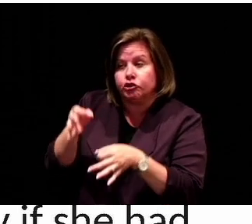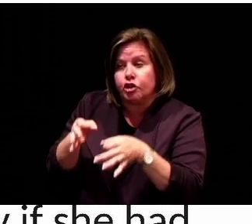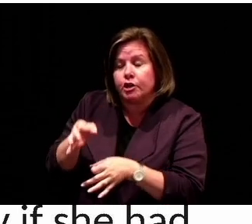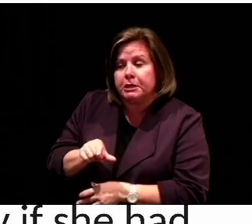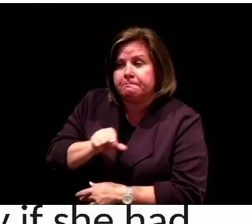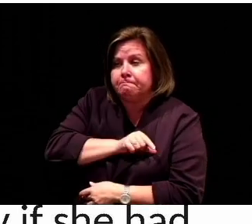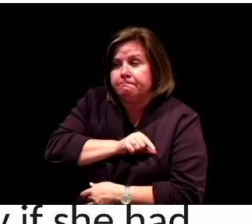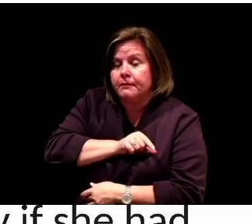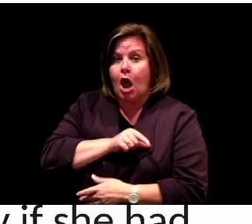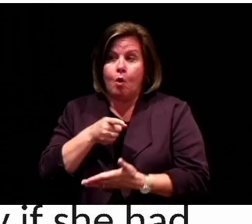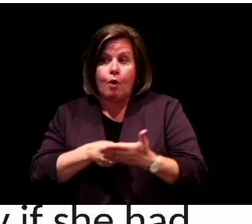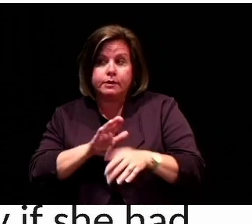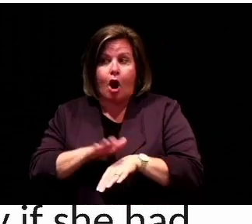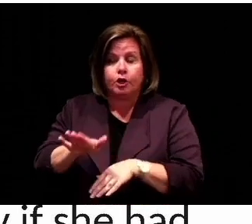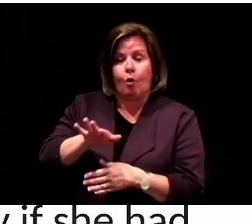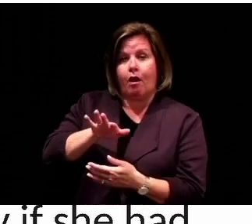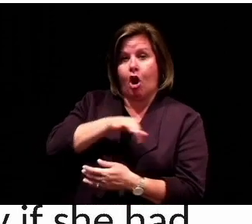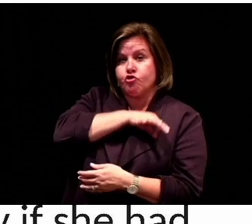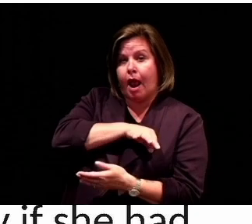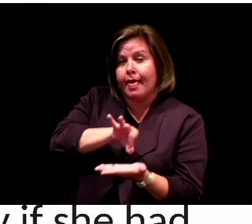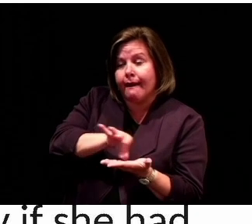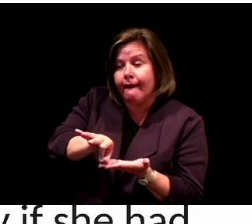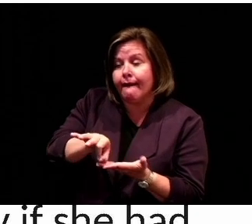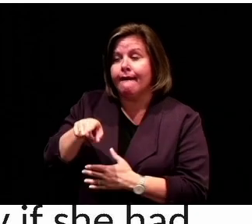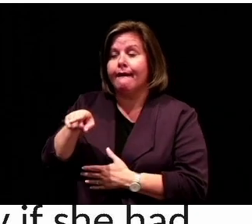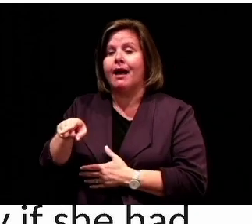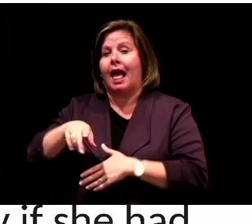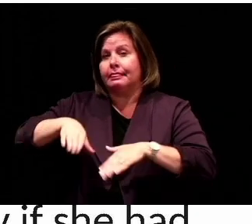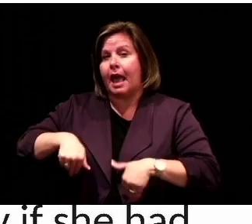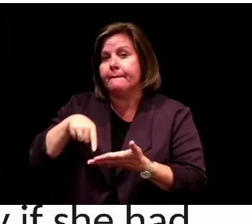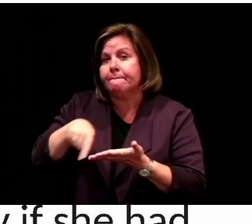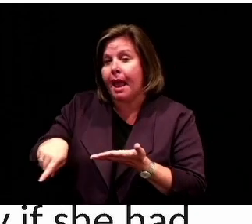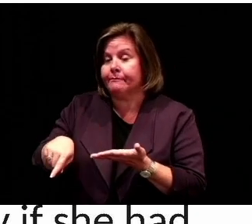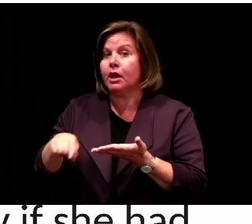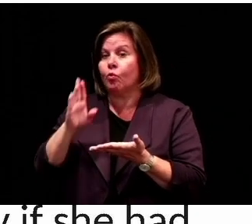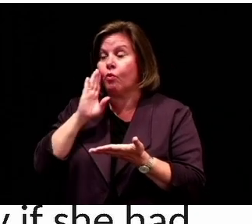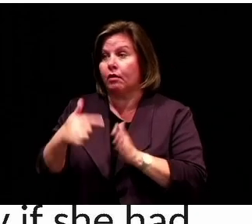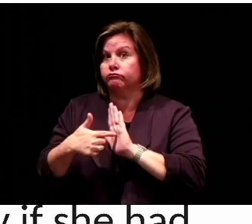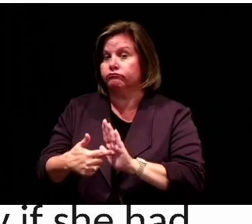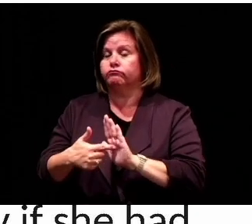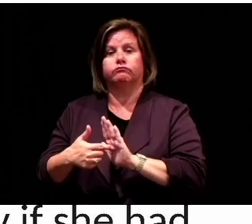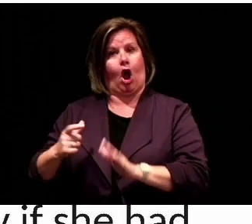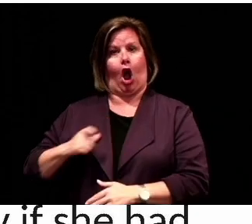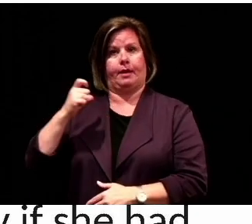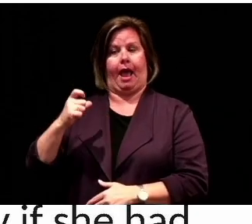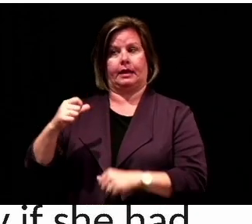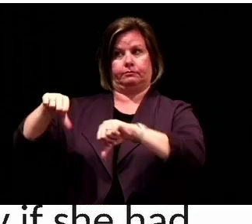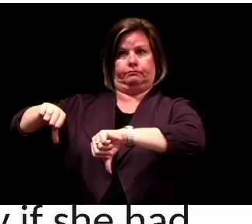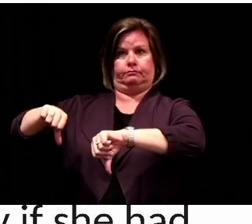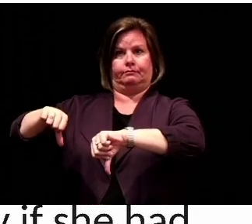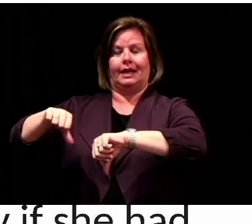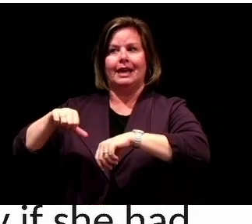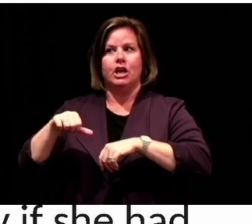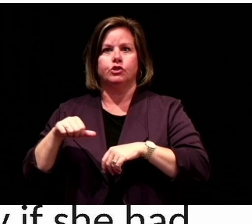no bankruptcies, evictions, or bank foreclosures on her record. The black female tester, we had a answer of eviction. She